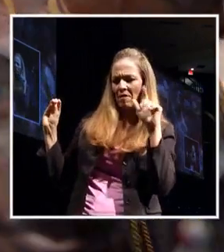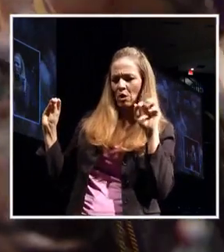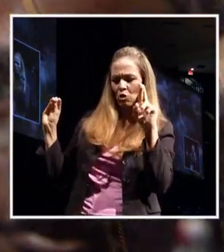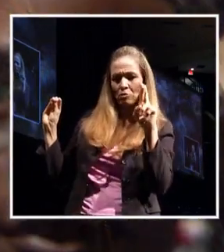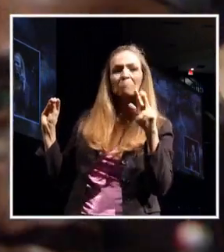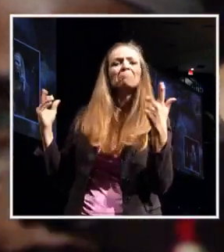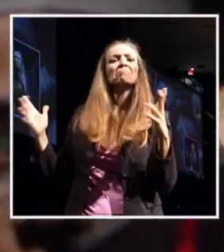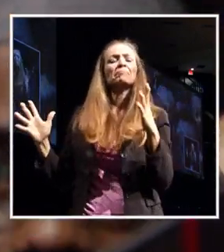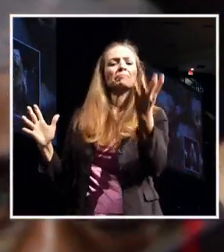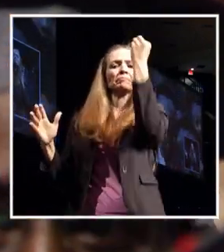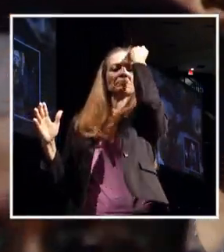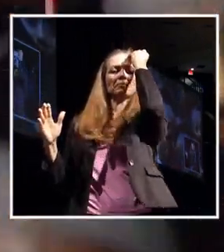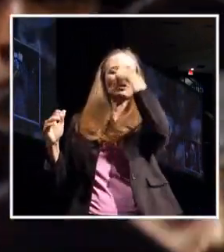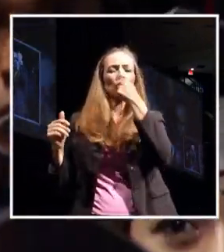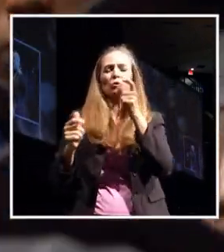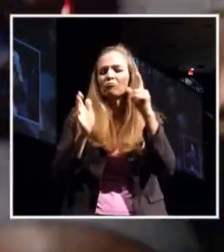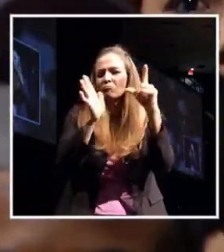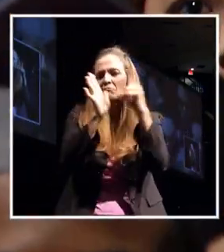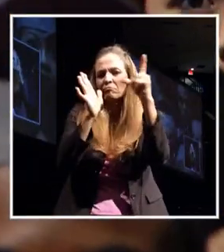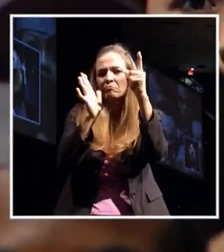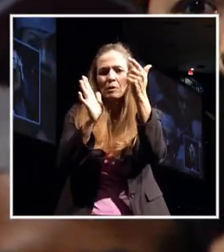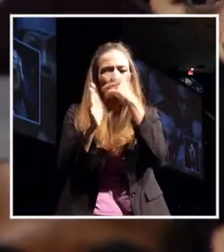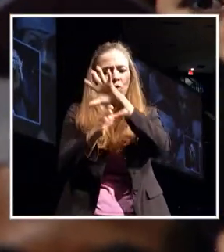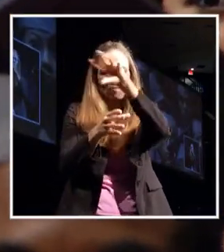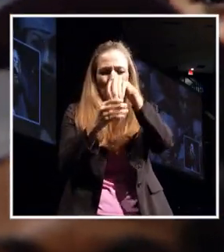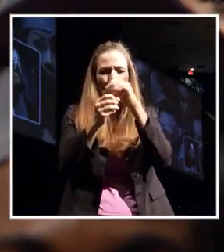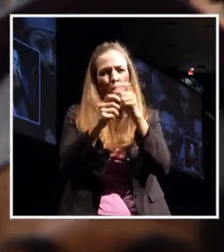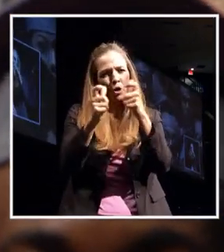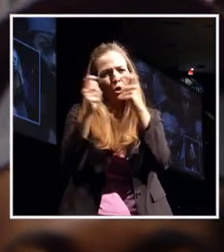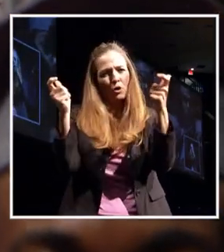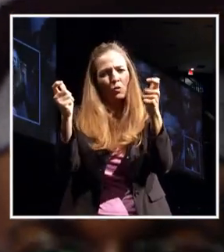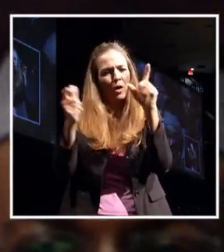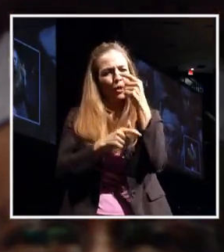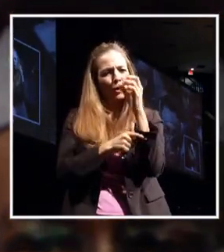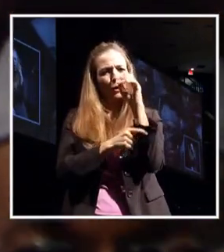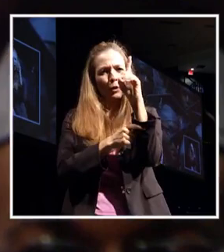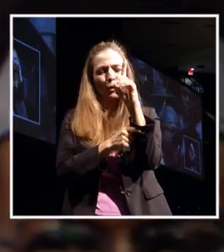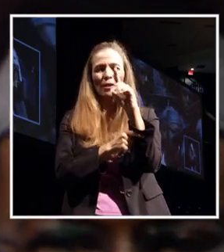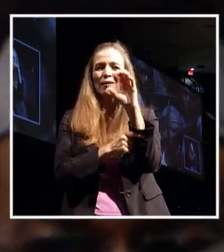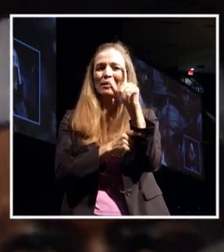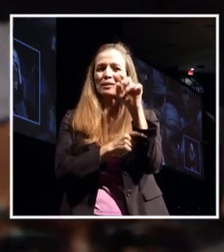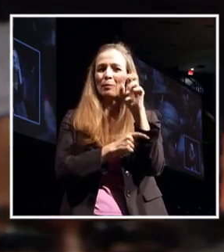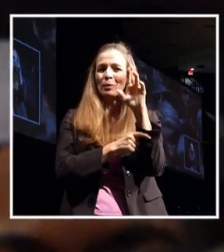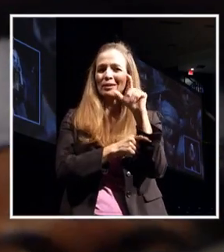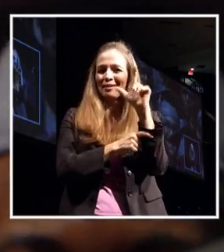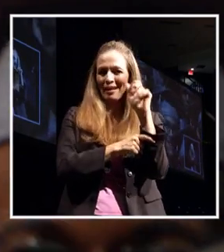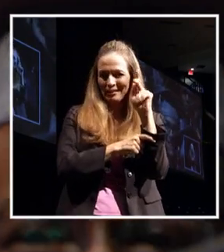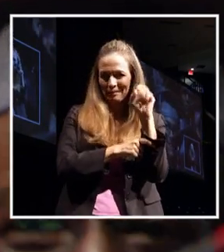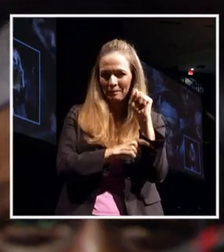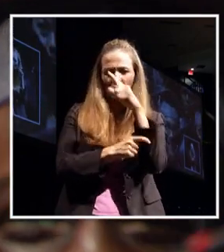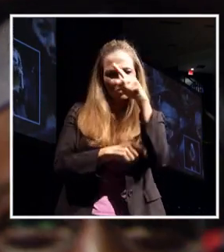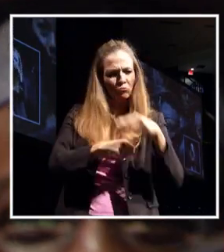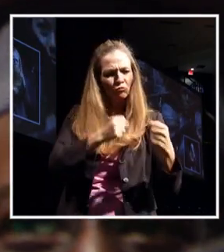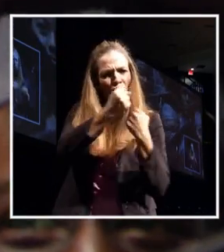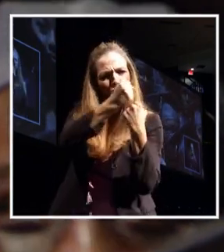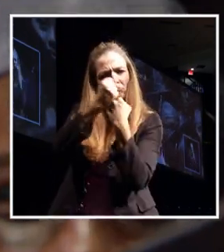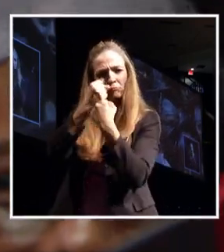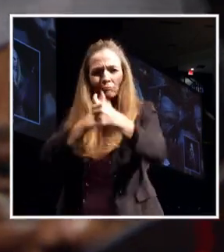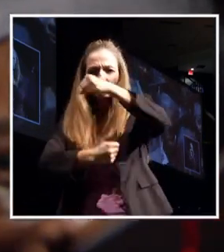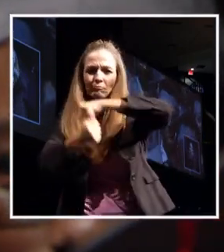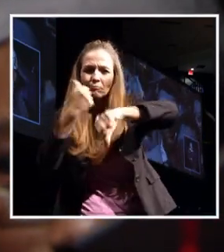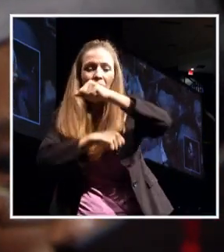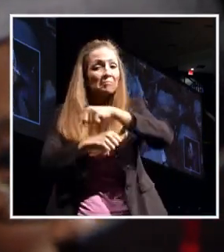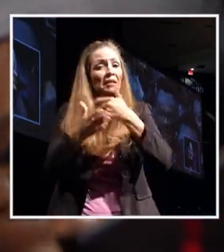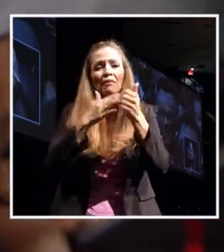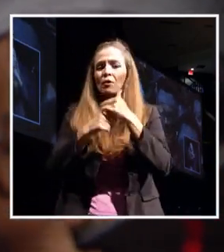You were recognized instinctively that you were part of a greater good of Cypress Lakes. You have supported each other, even when it did